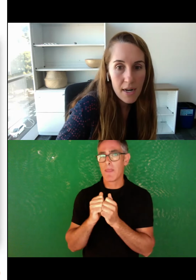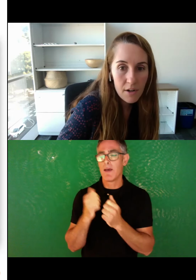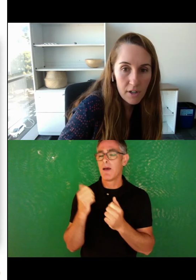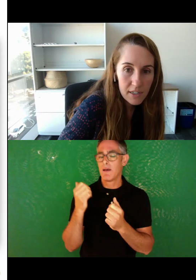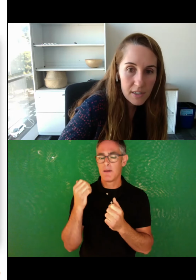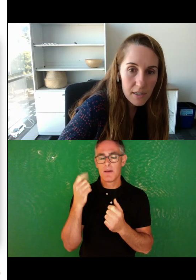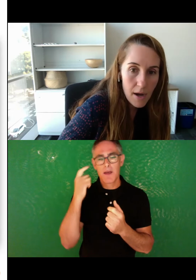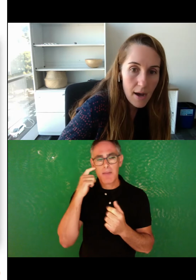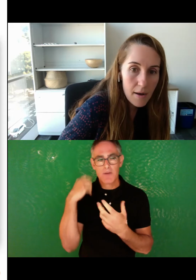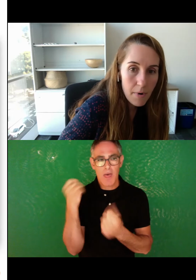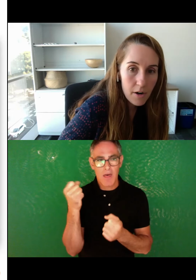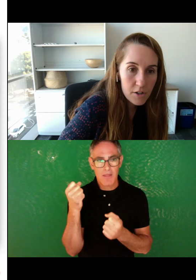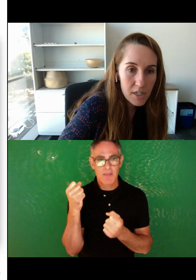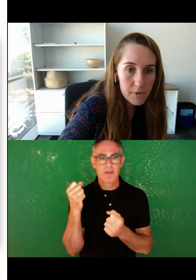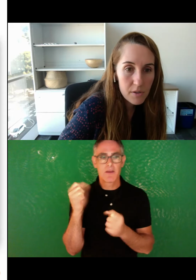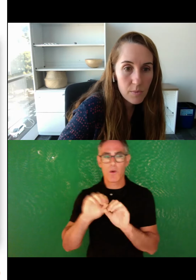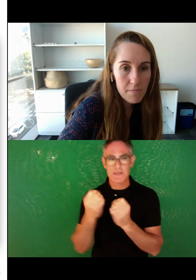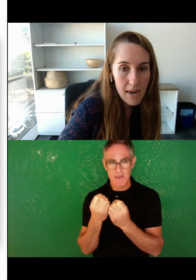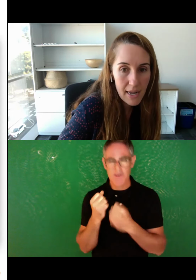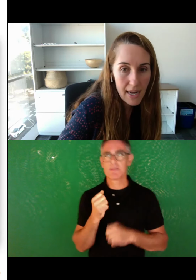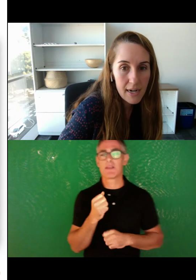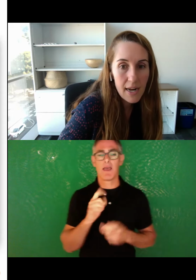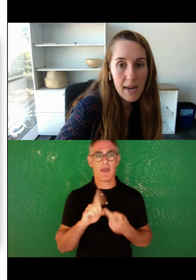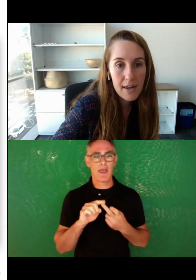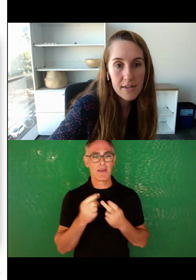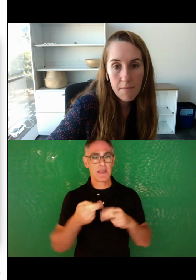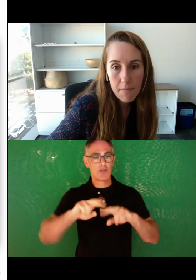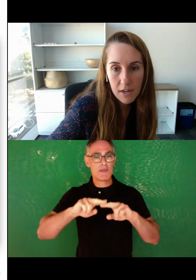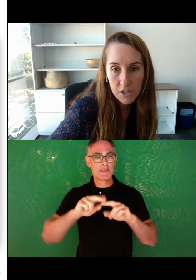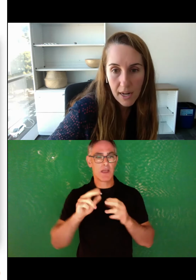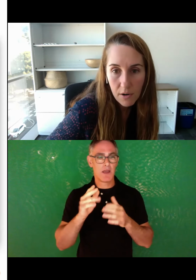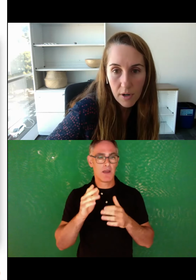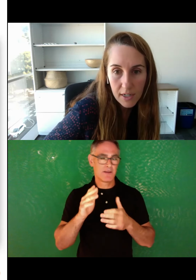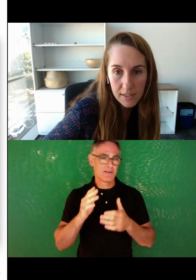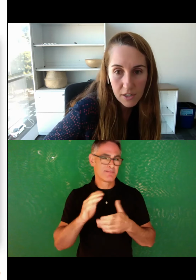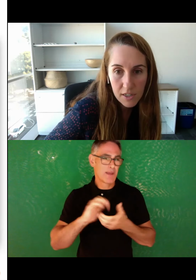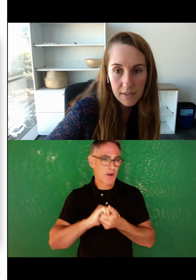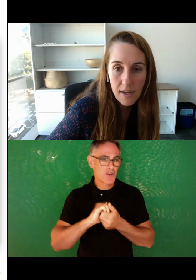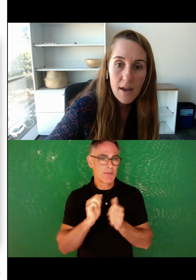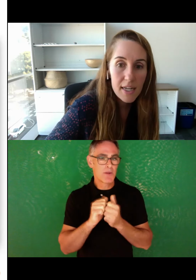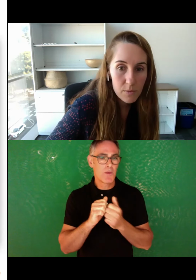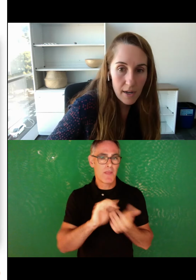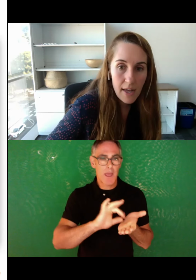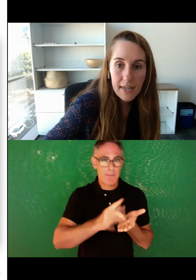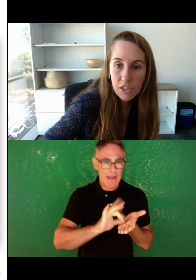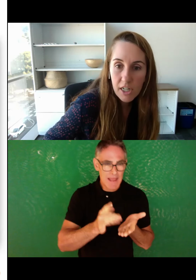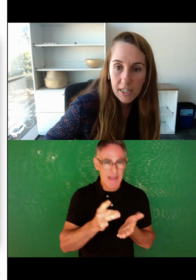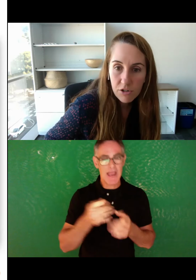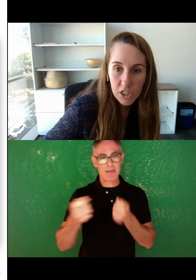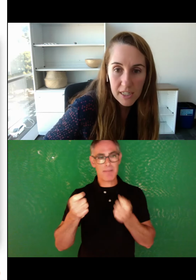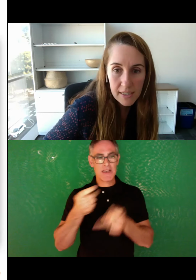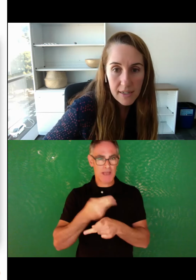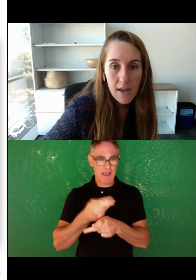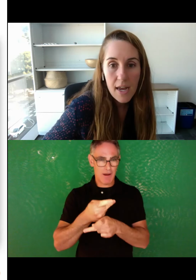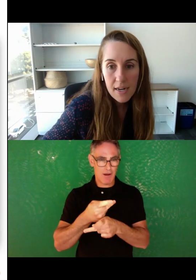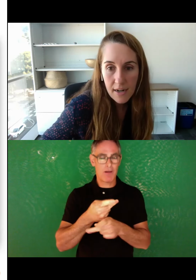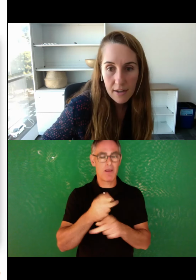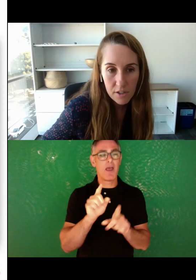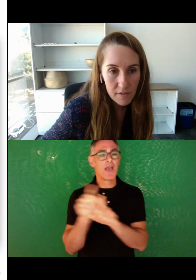and increased partnerships with Medicaid and managed care organizations, as well as